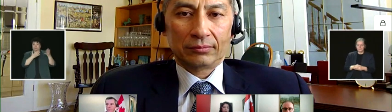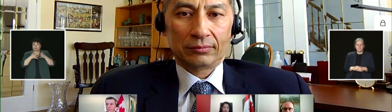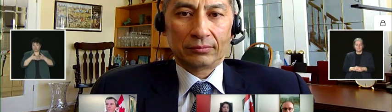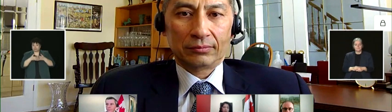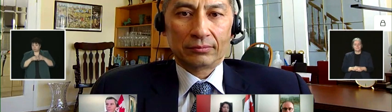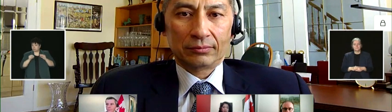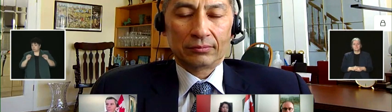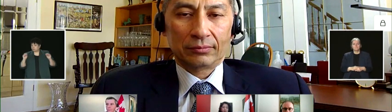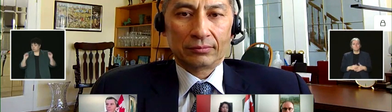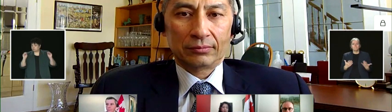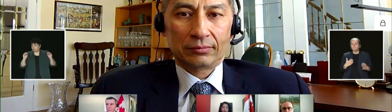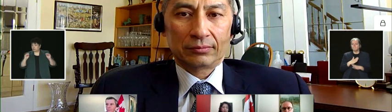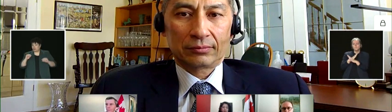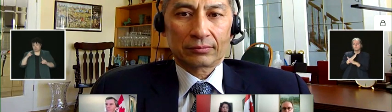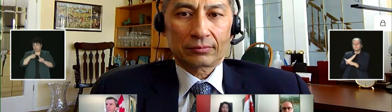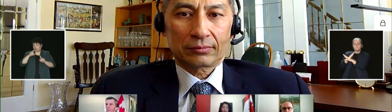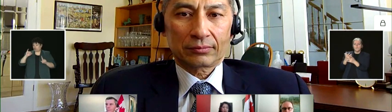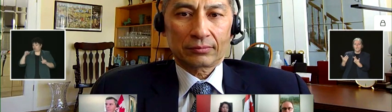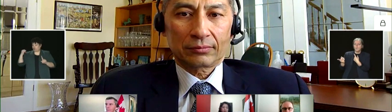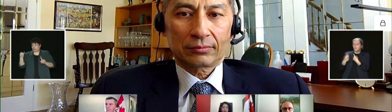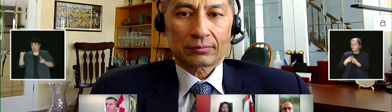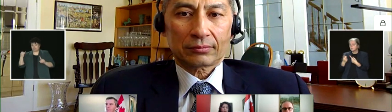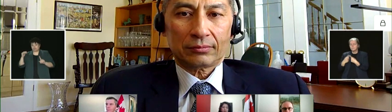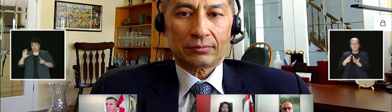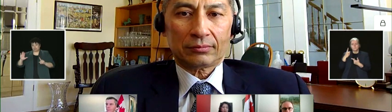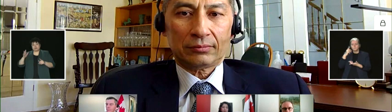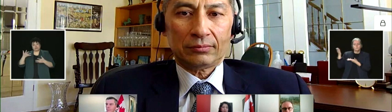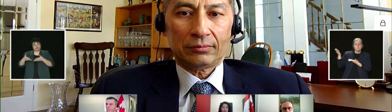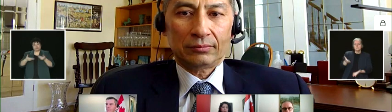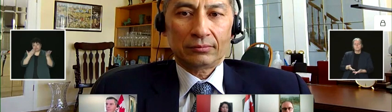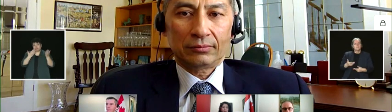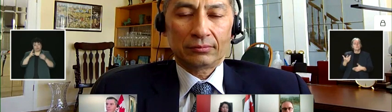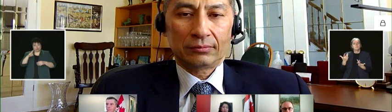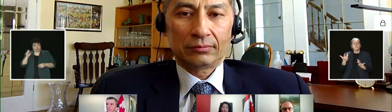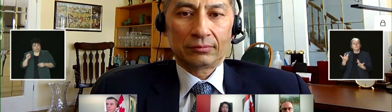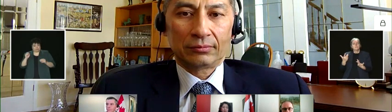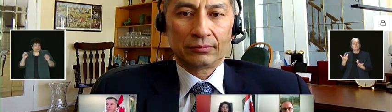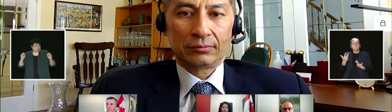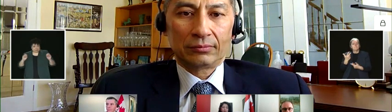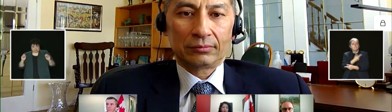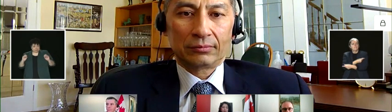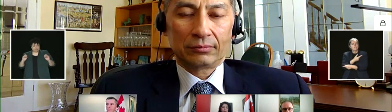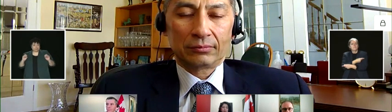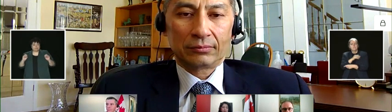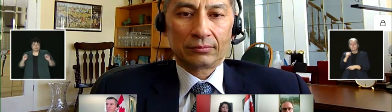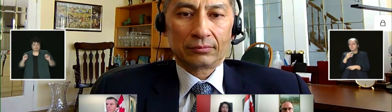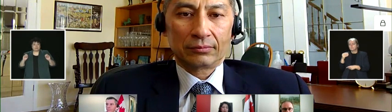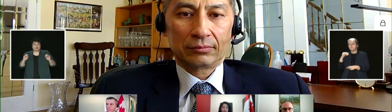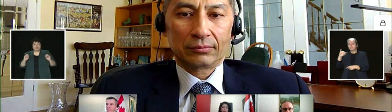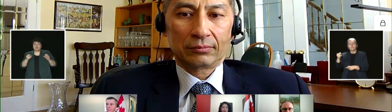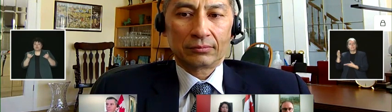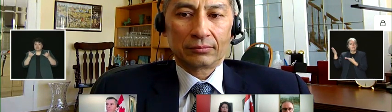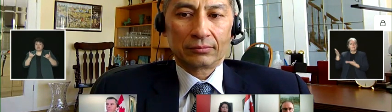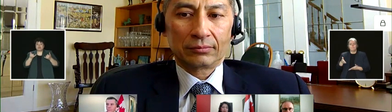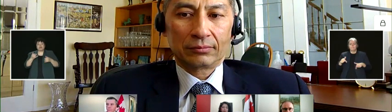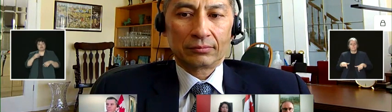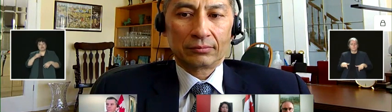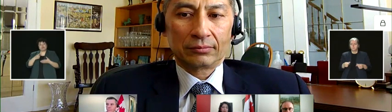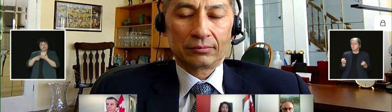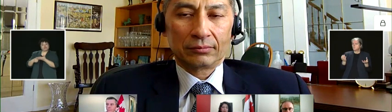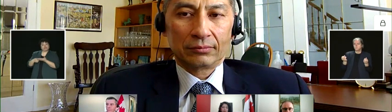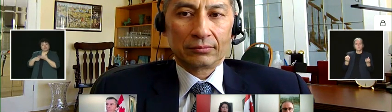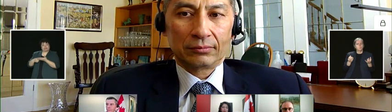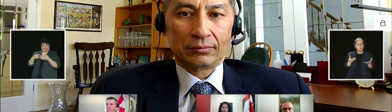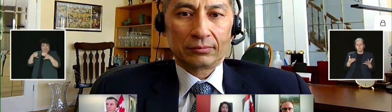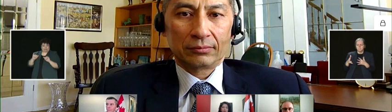aware of for them to deliver doses from the U.S., but at the moment, we are